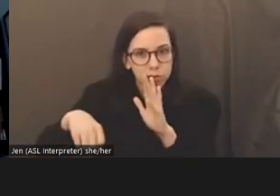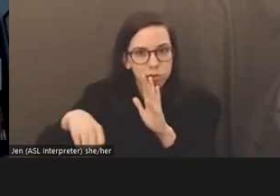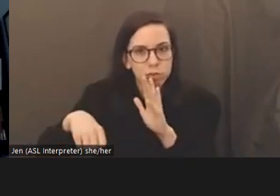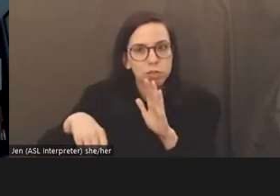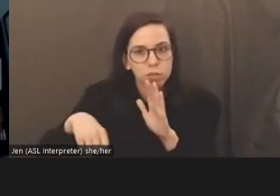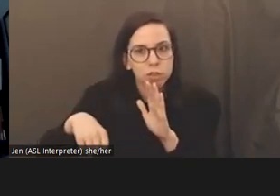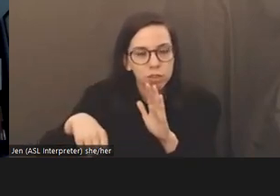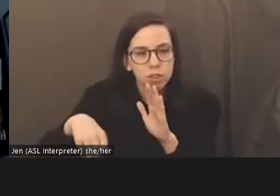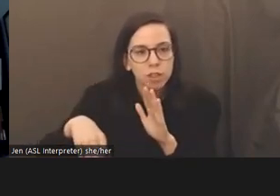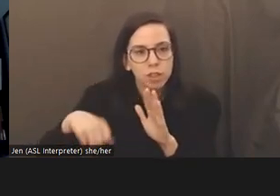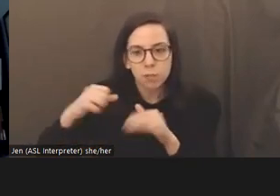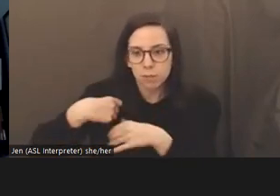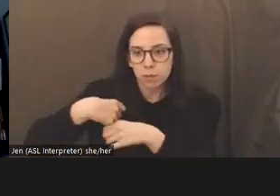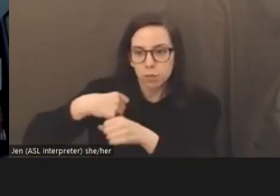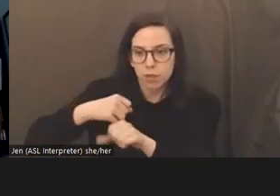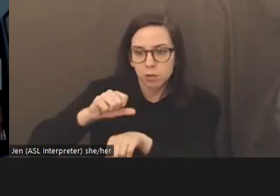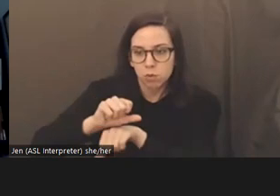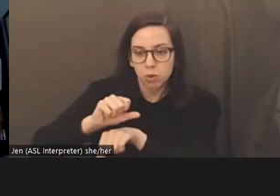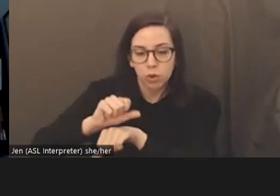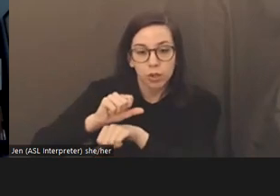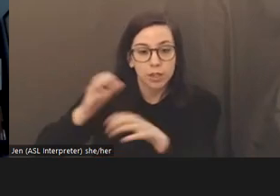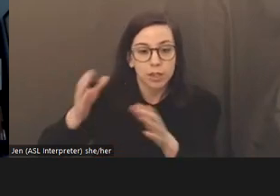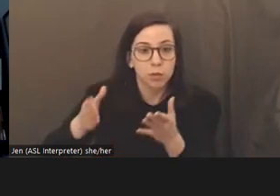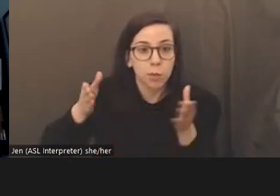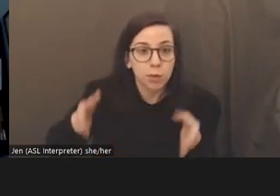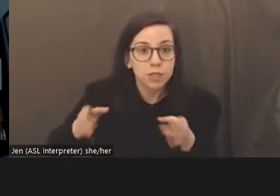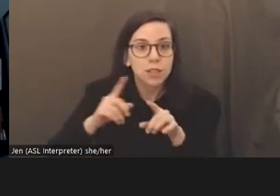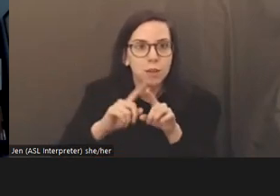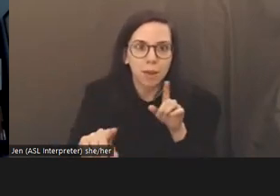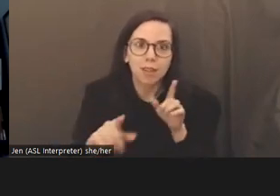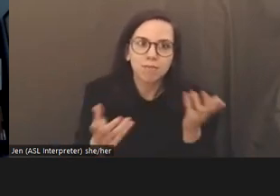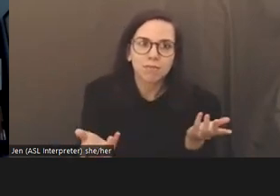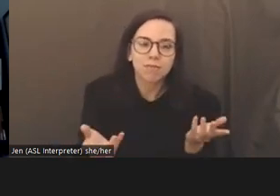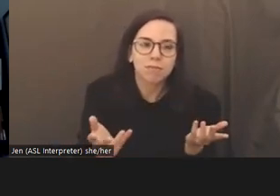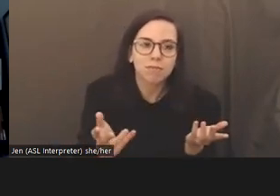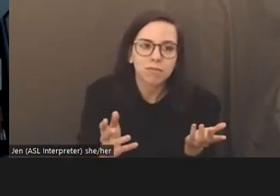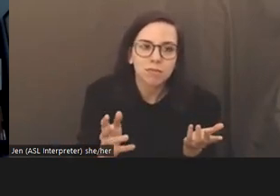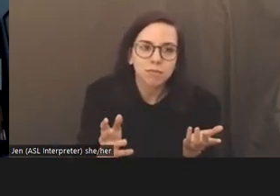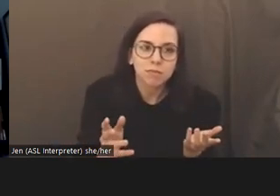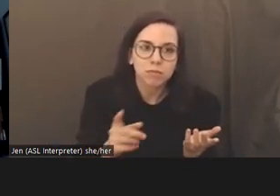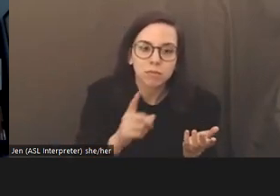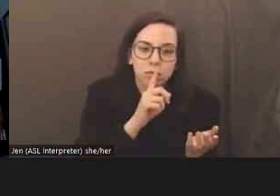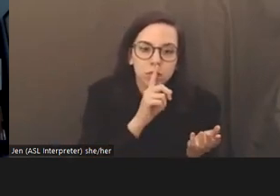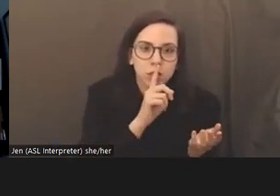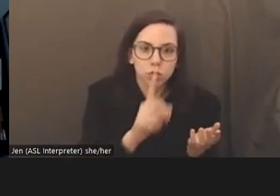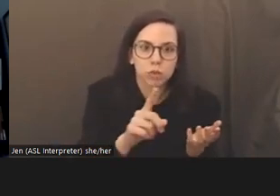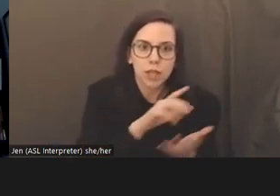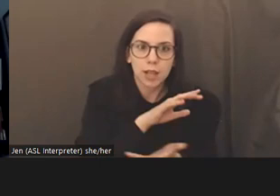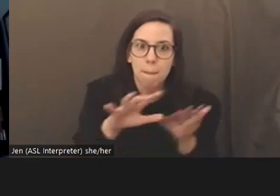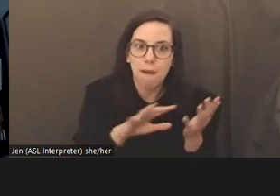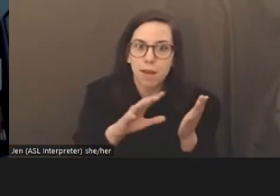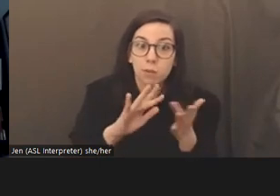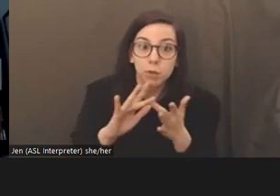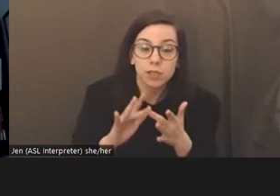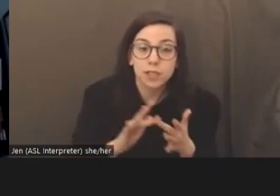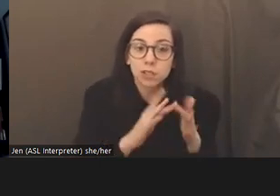been making the work, you know, in person. So that is combined actually with a digital representation